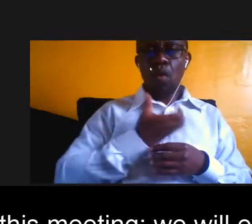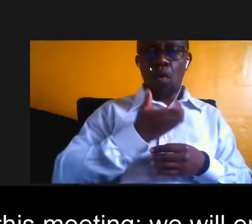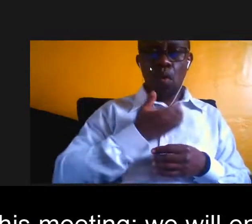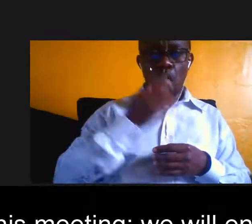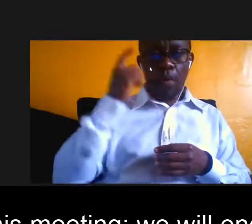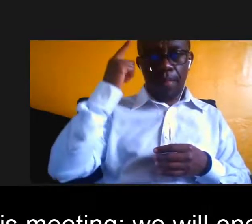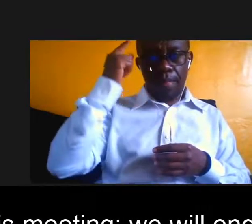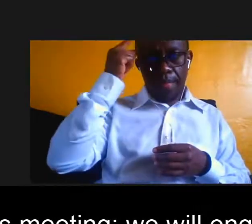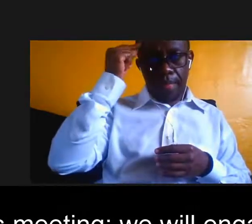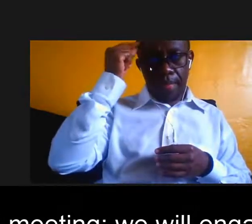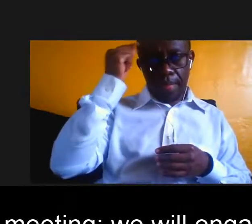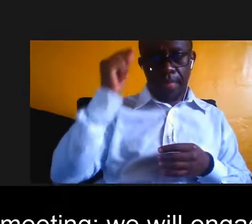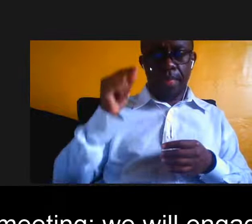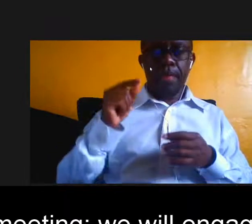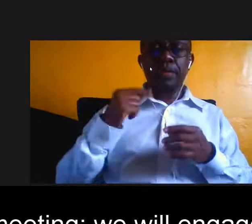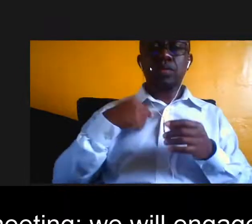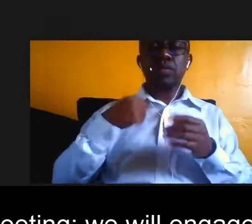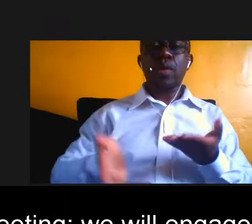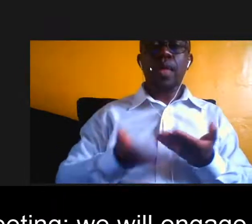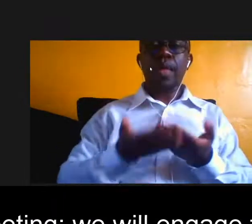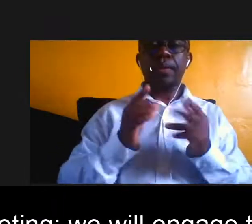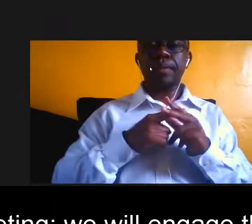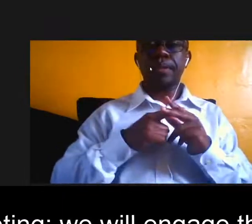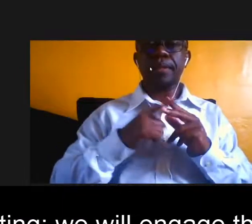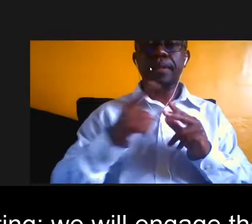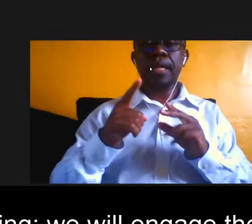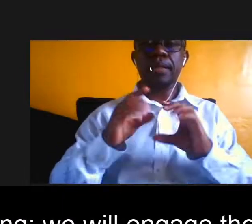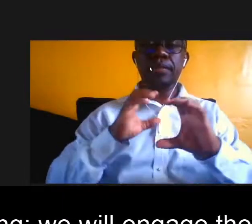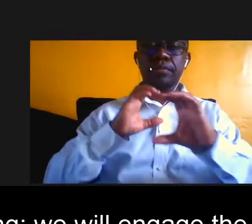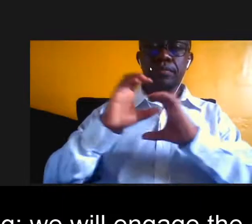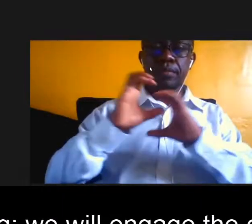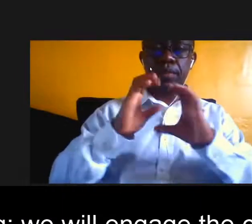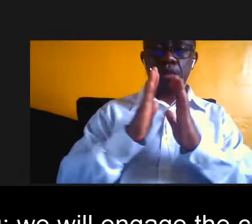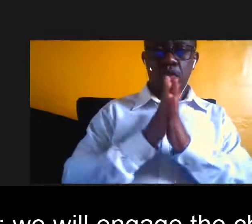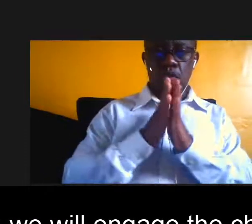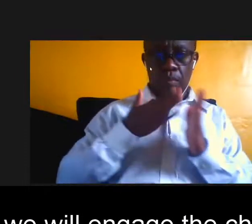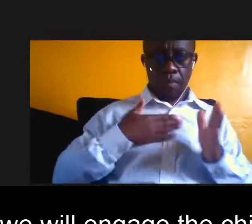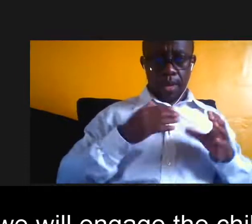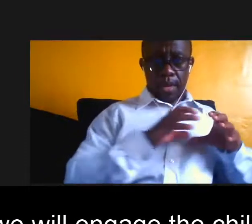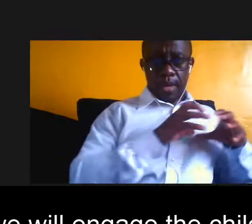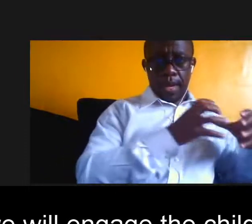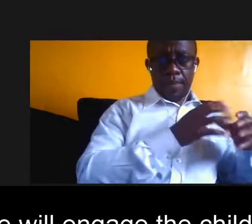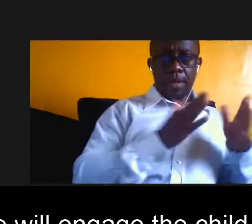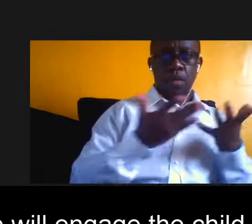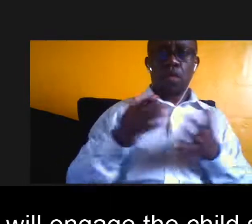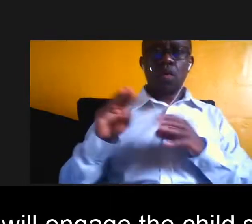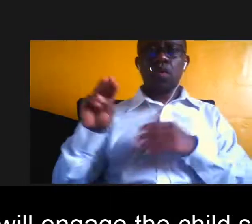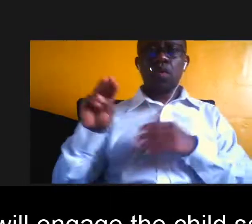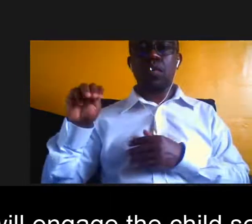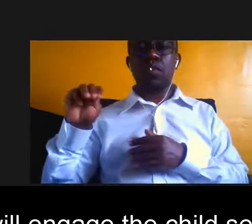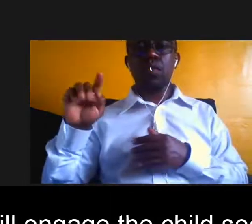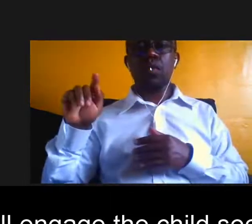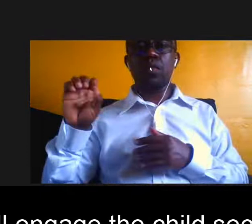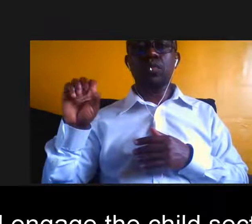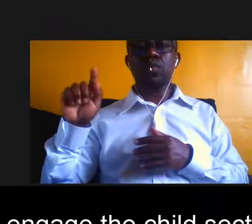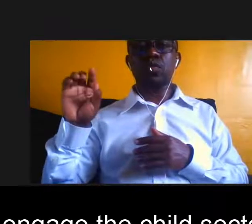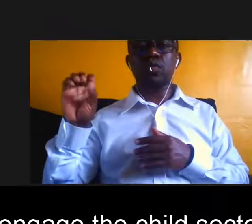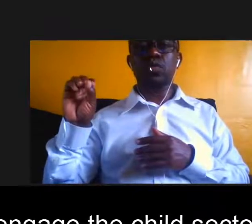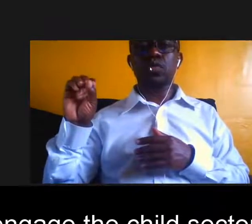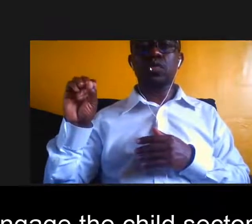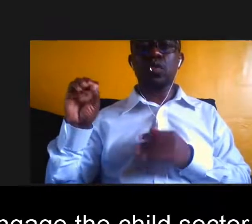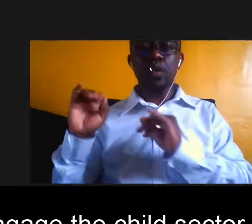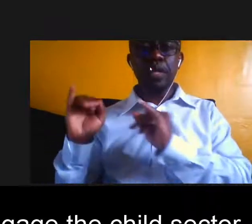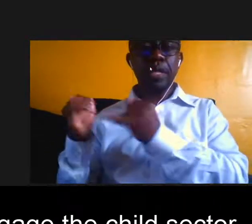conversation. EACRN does not take charge of my statements, neither does Mtoto News, neither does the CSO Forum. This is me